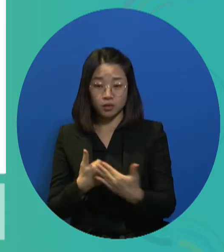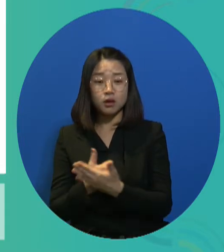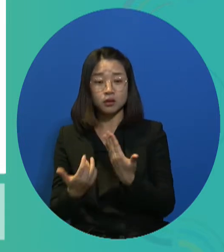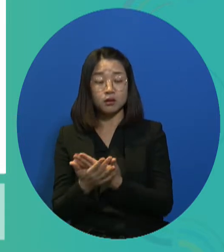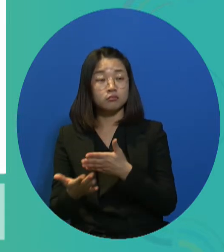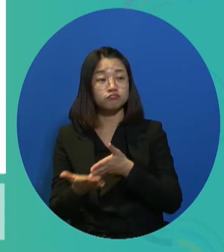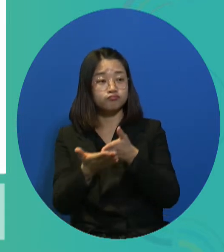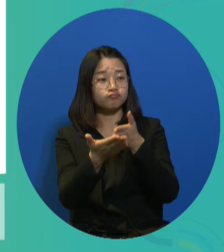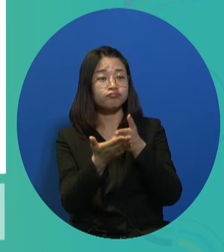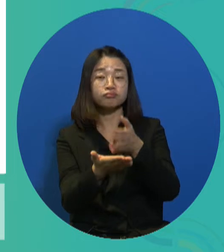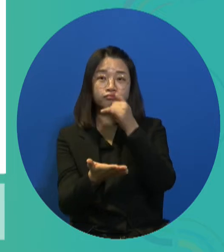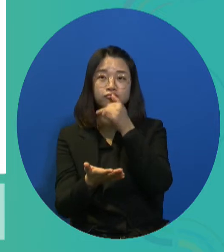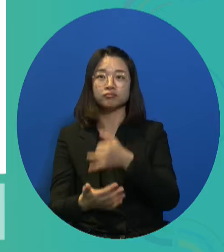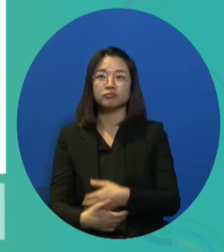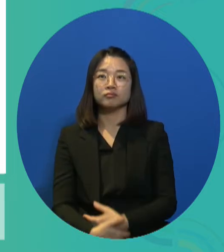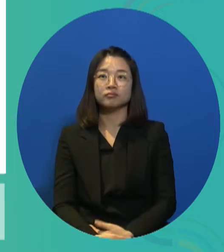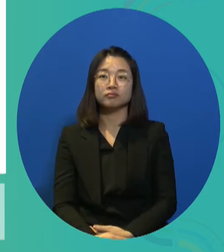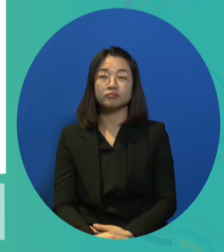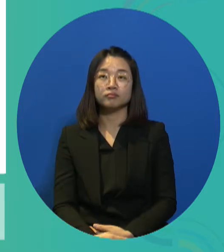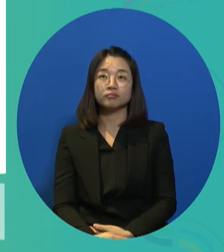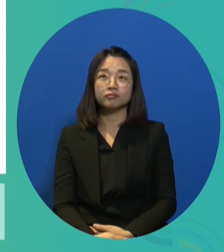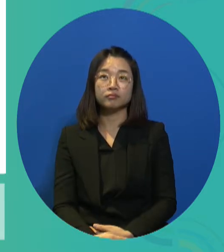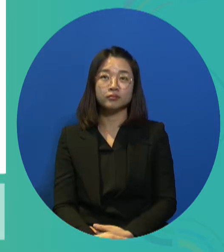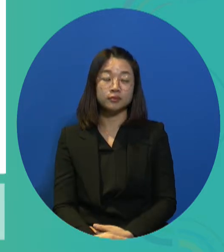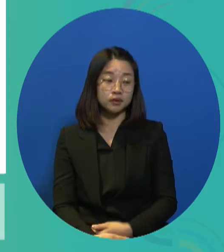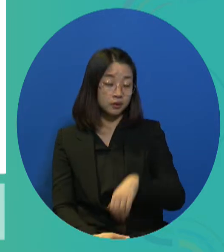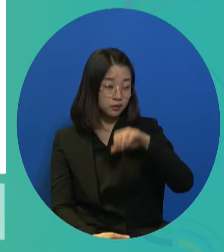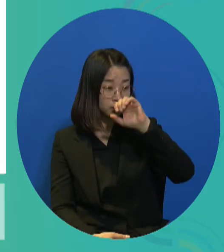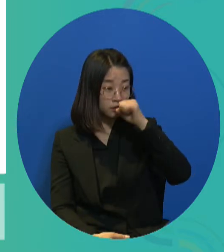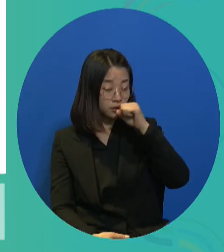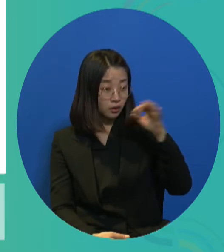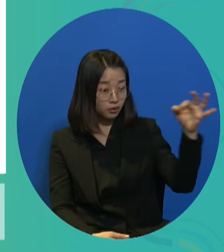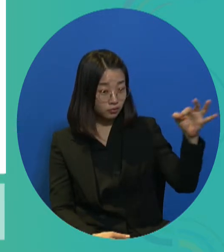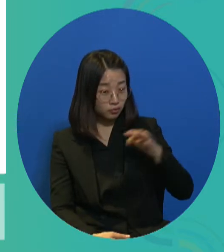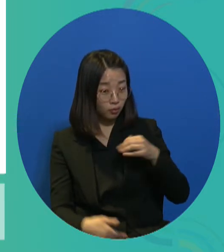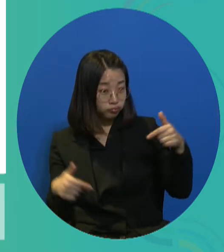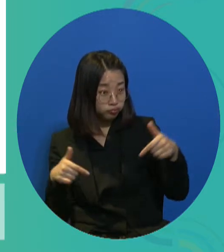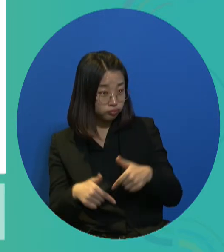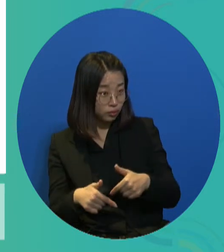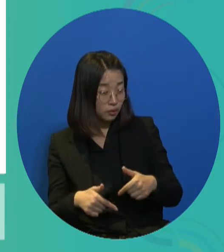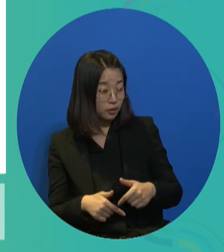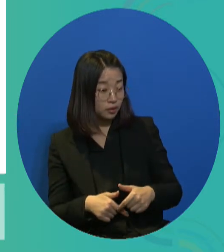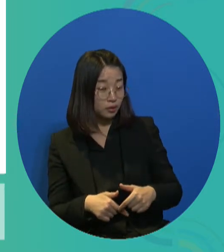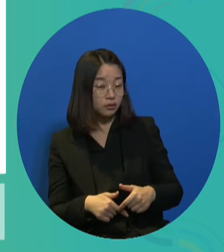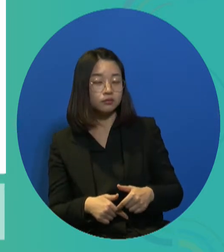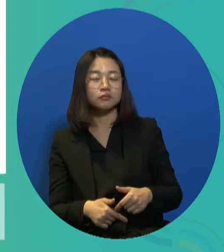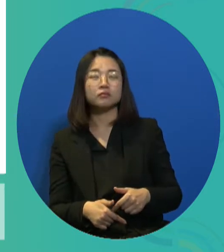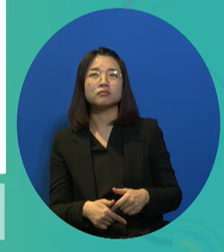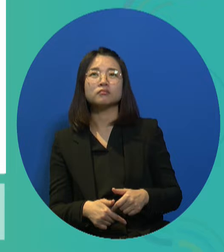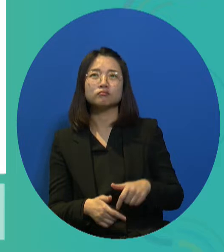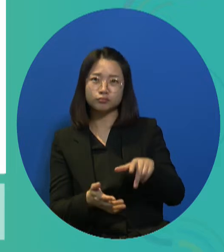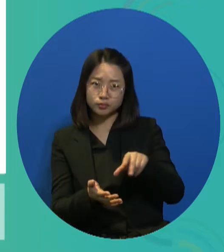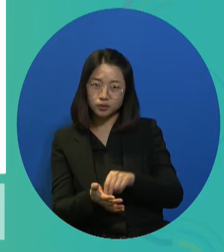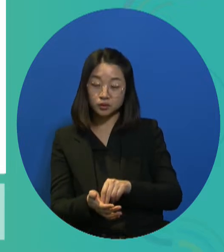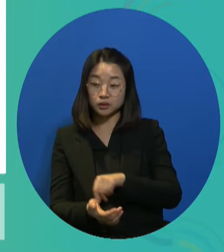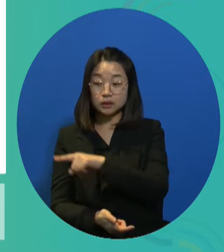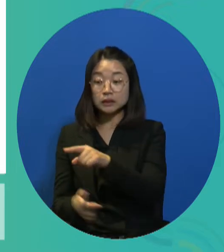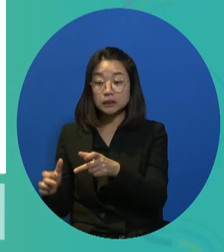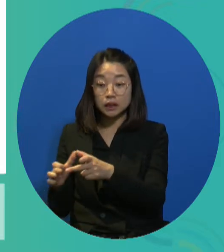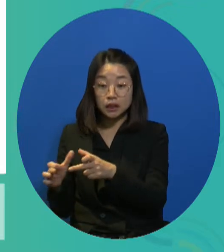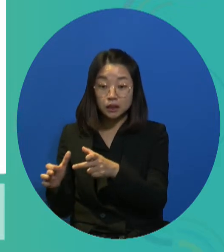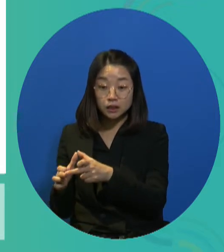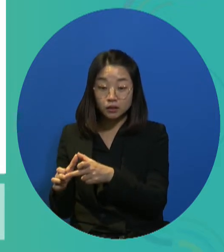the lack of support at a local level, people with higher level needs are now being placed in institutions,